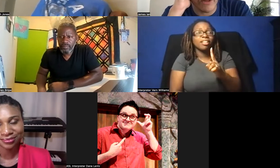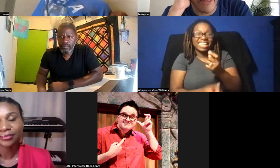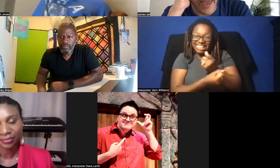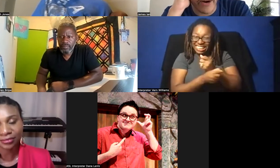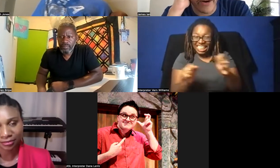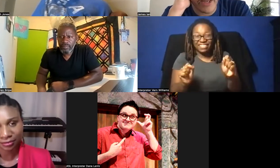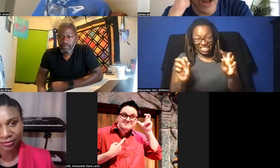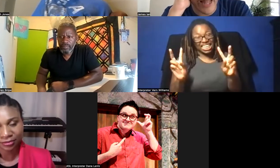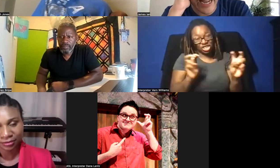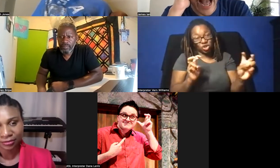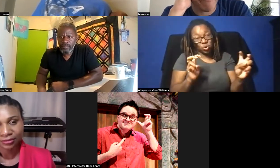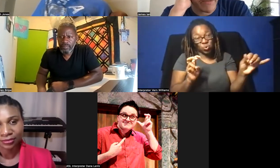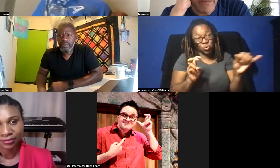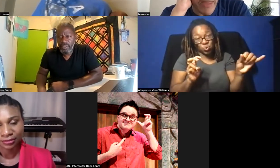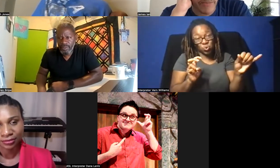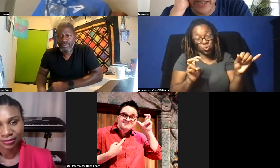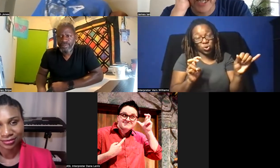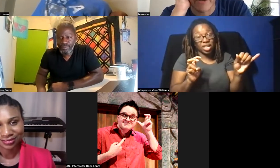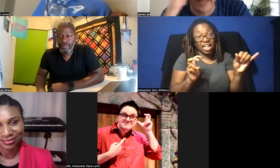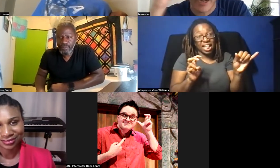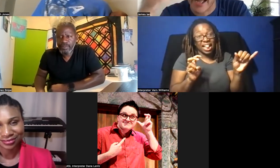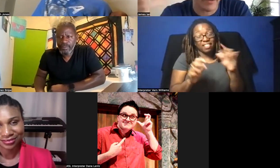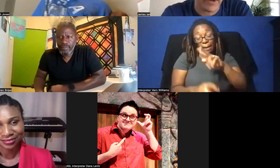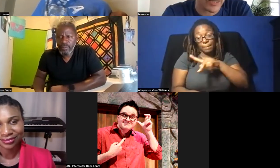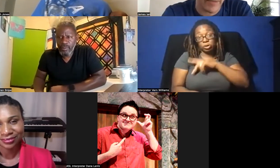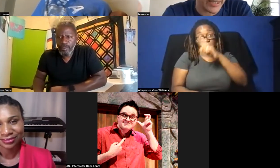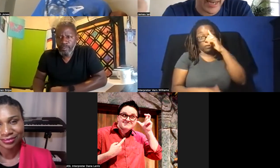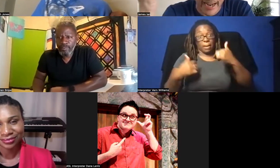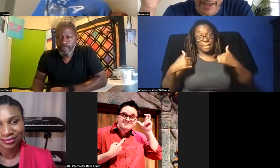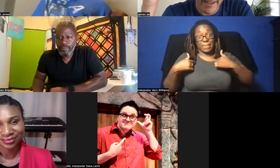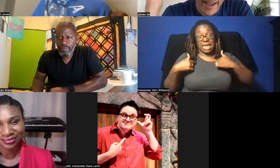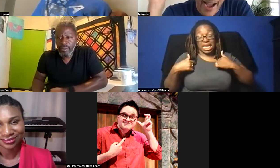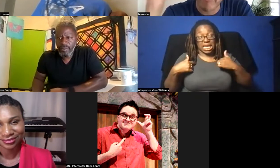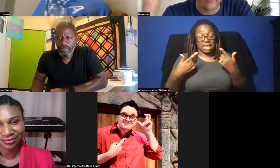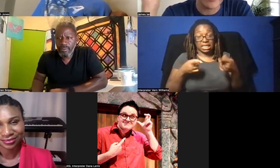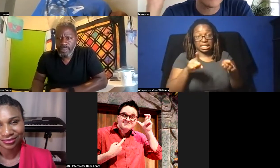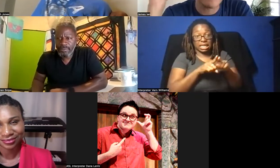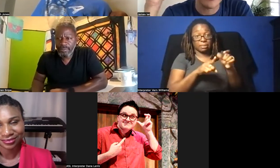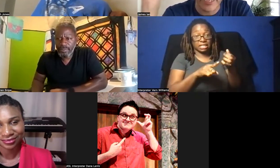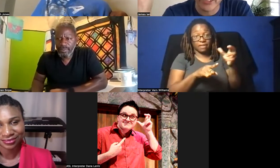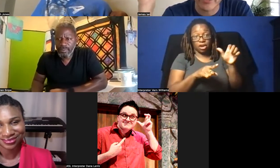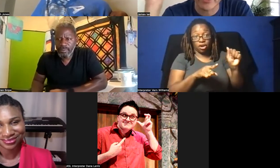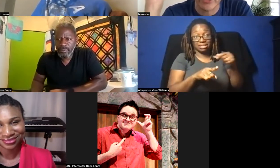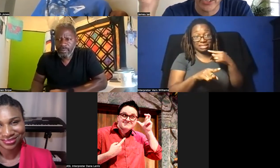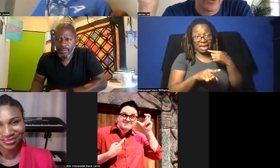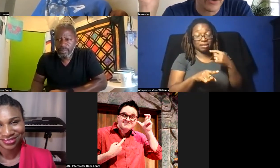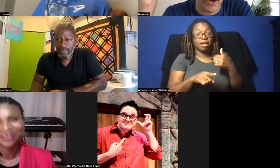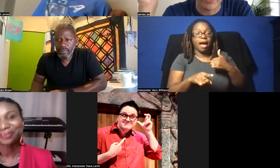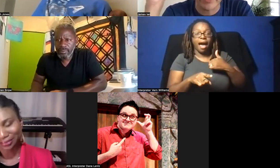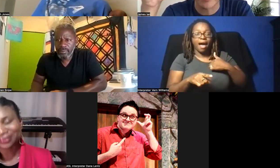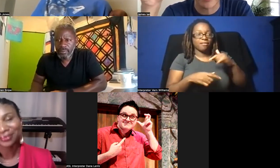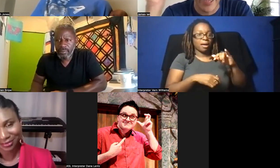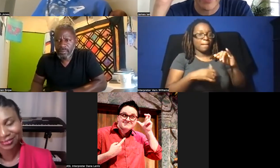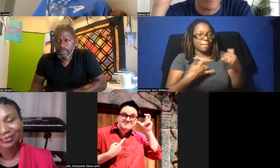issue there. Personally for me, like what Sabeerah said, like, I played so many dangerous shows